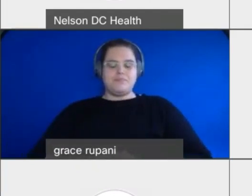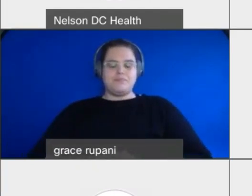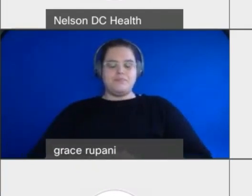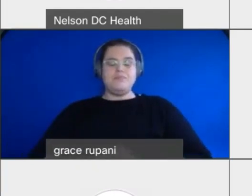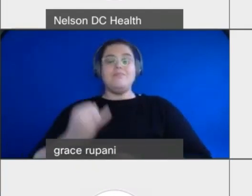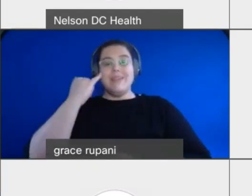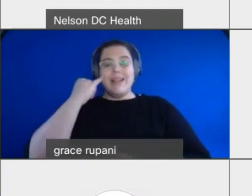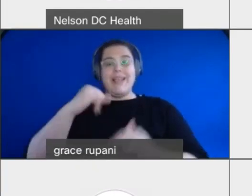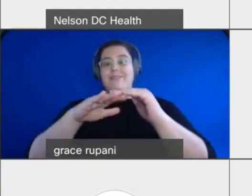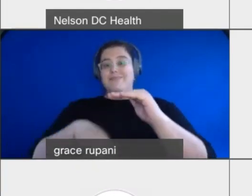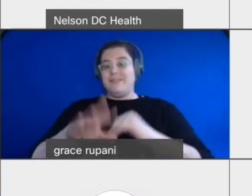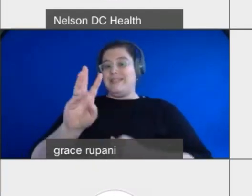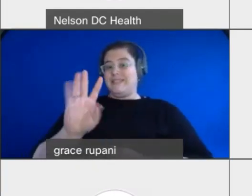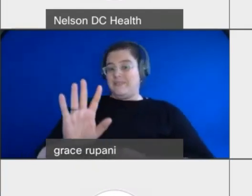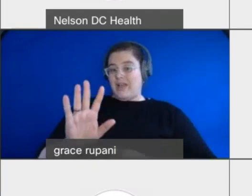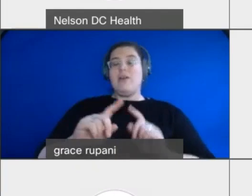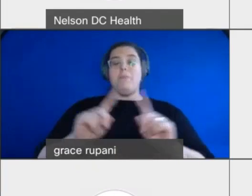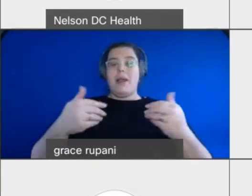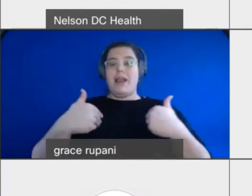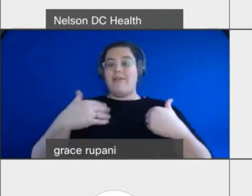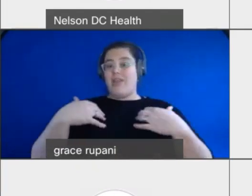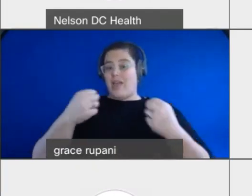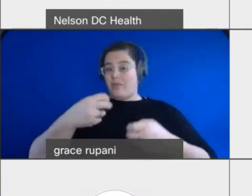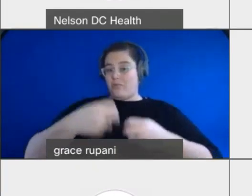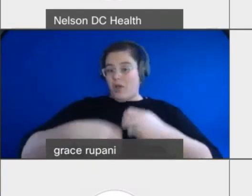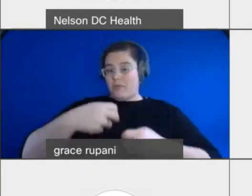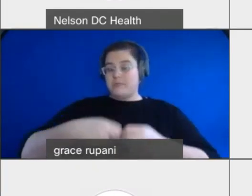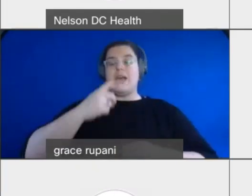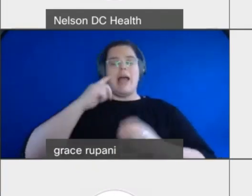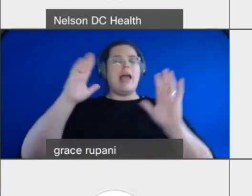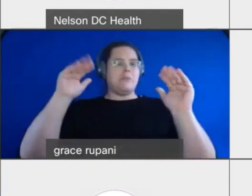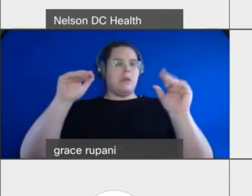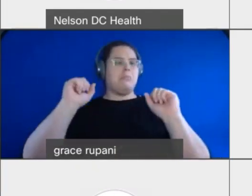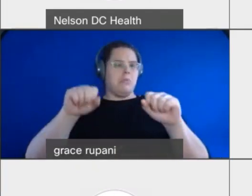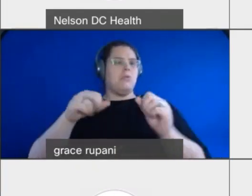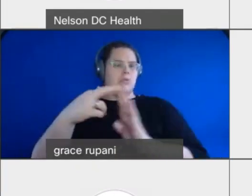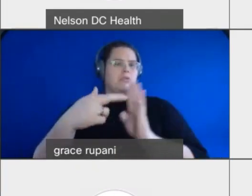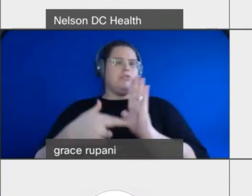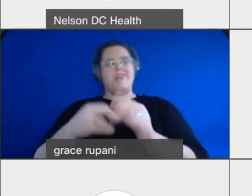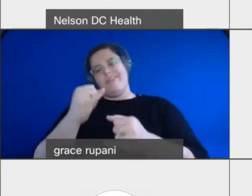to register, we expect at the end of January. And for other folks who are,